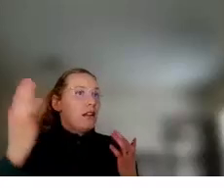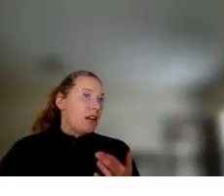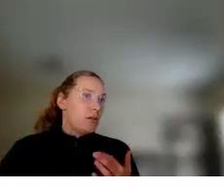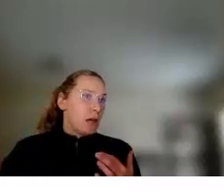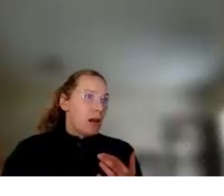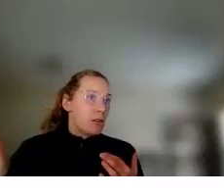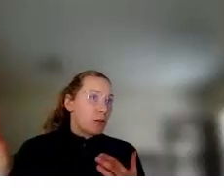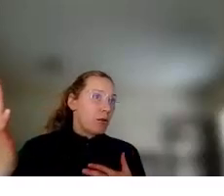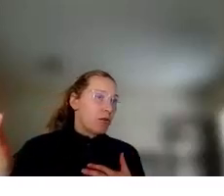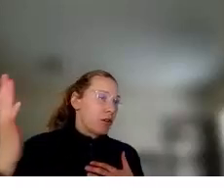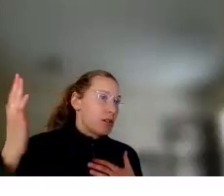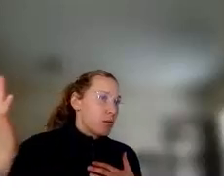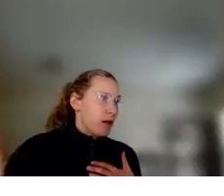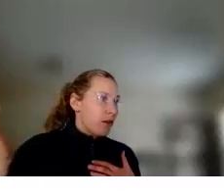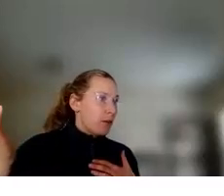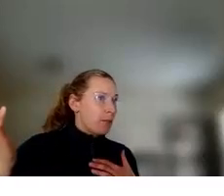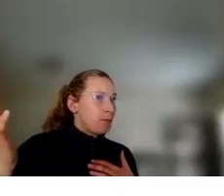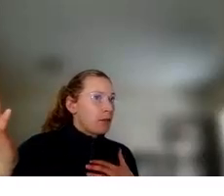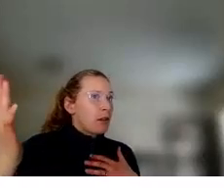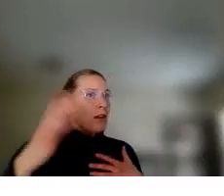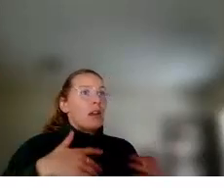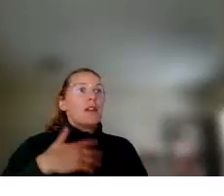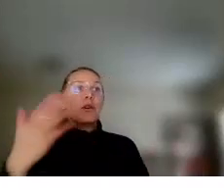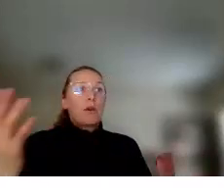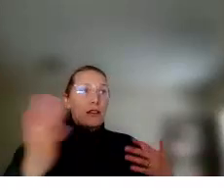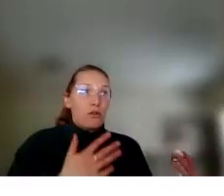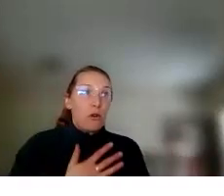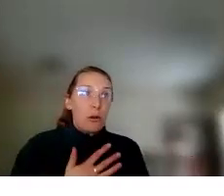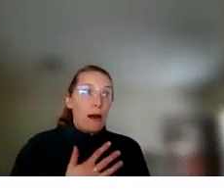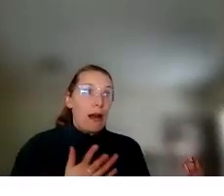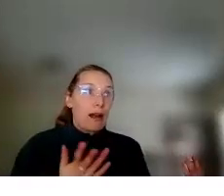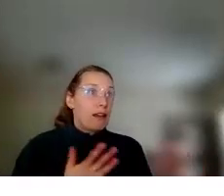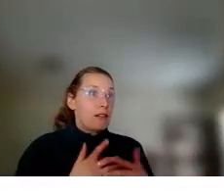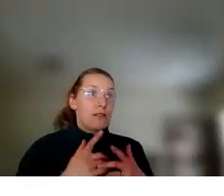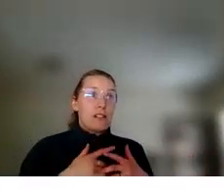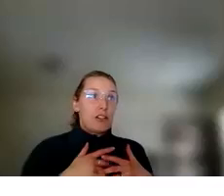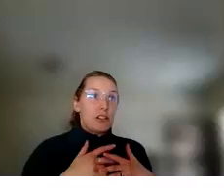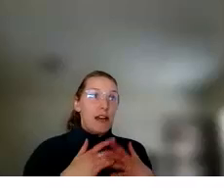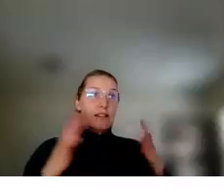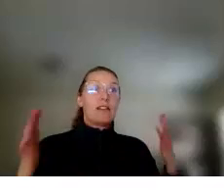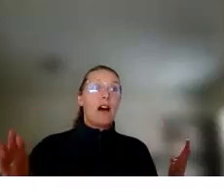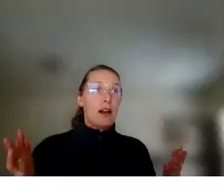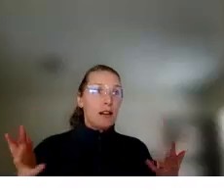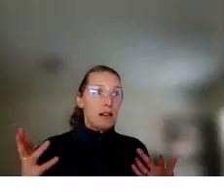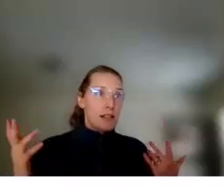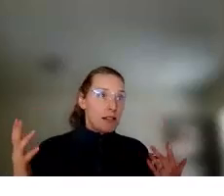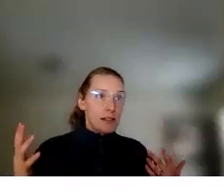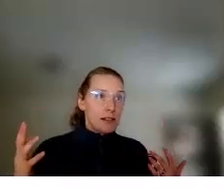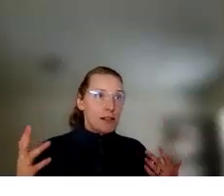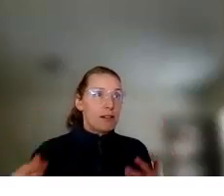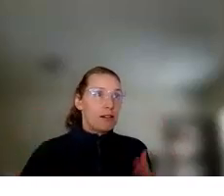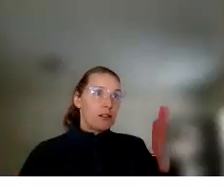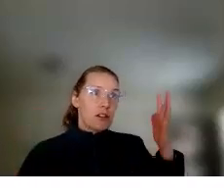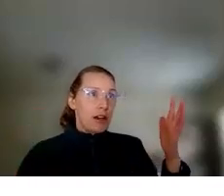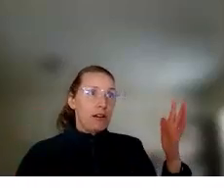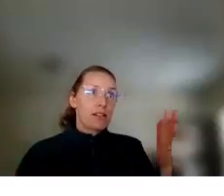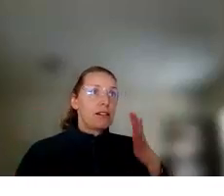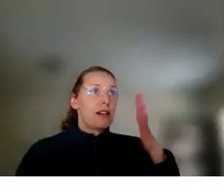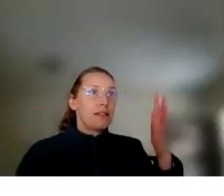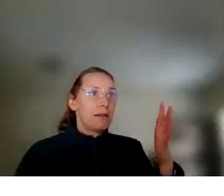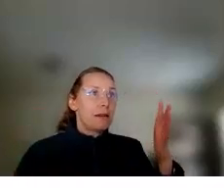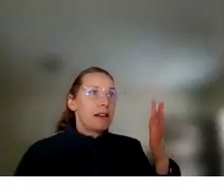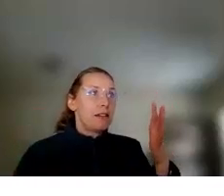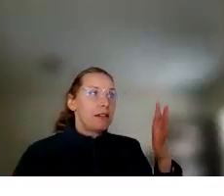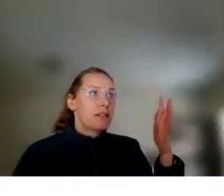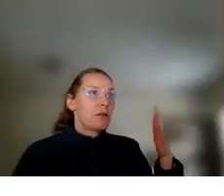care and they can be eligible for this waiver. If you get the form back and a physician has not attested that a child